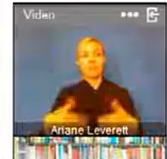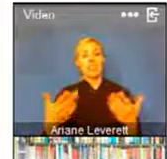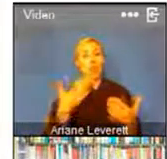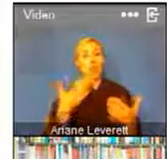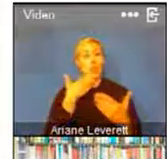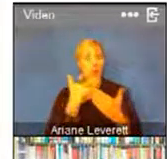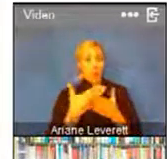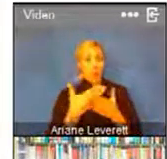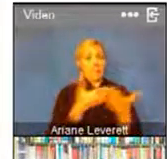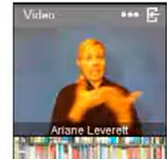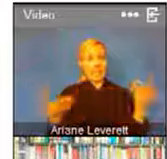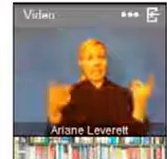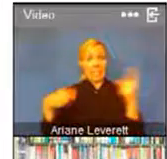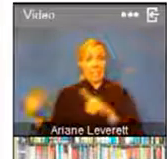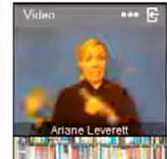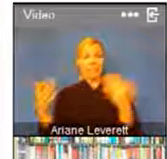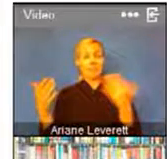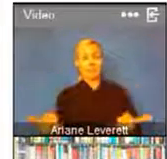So,